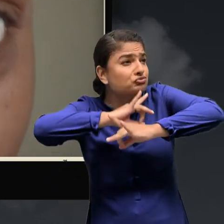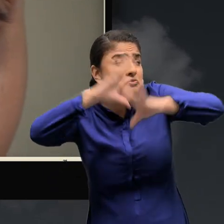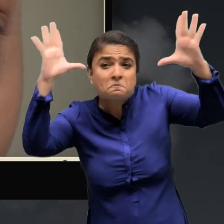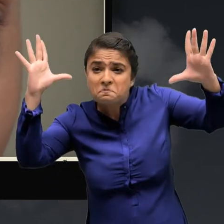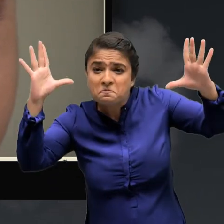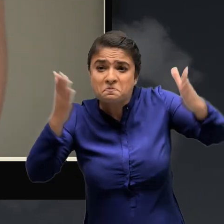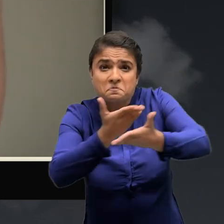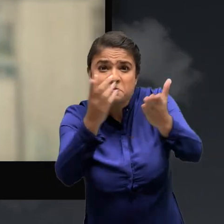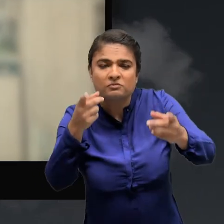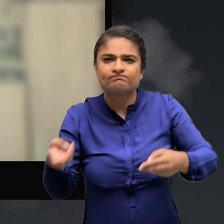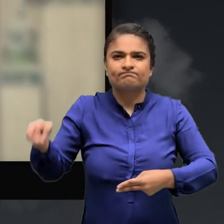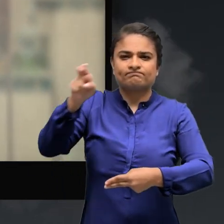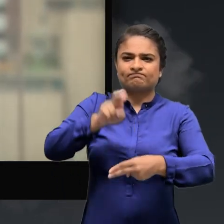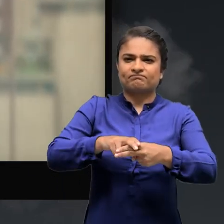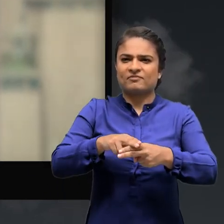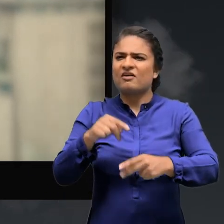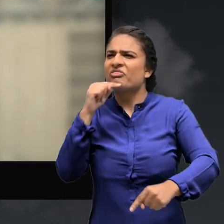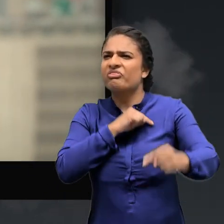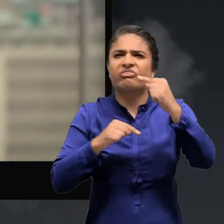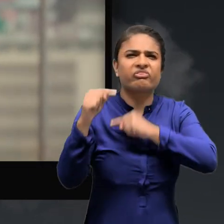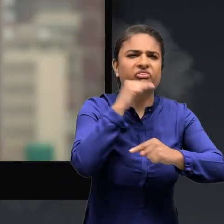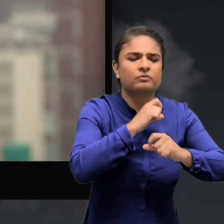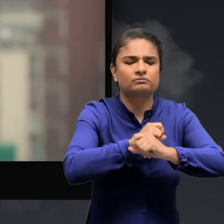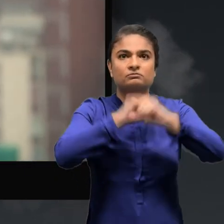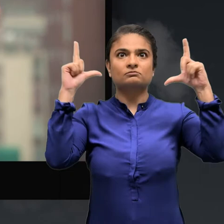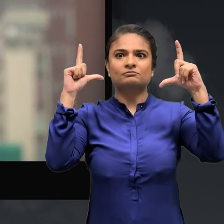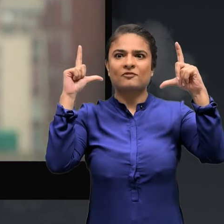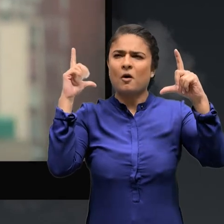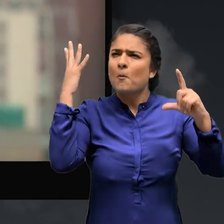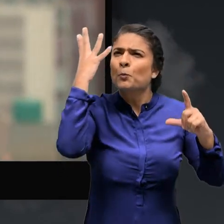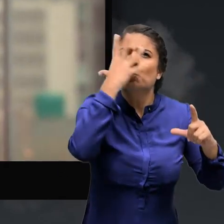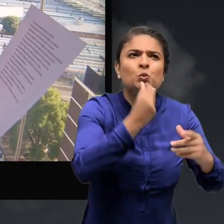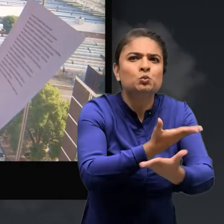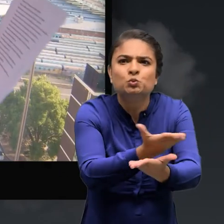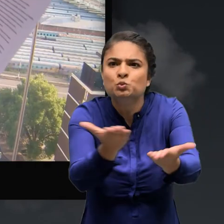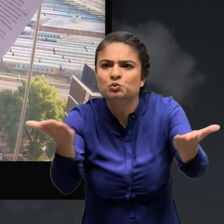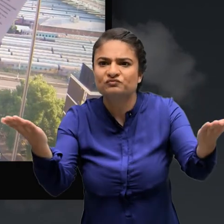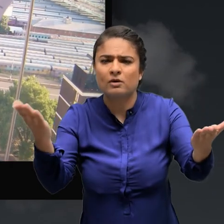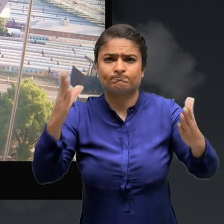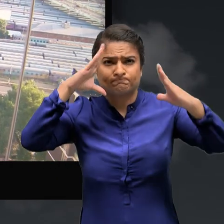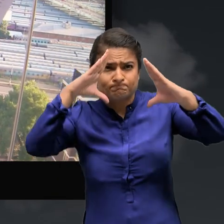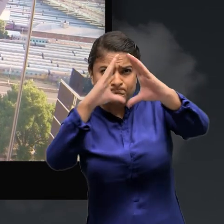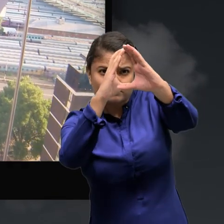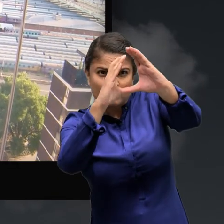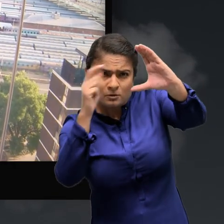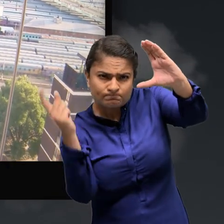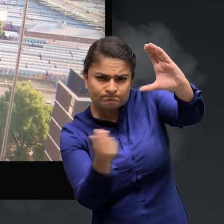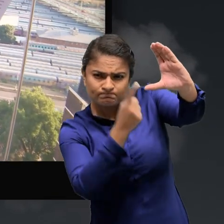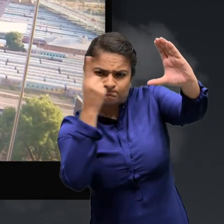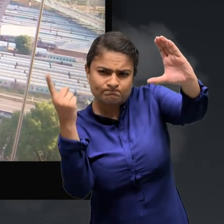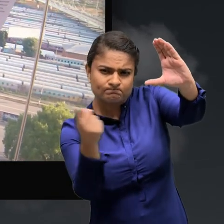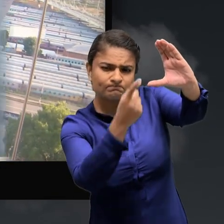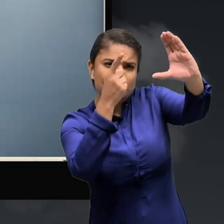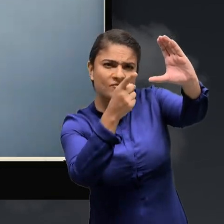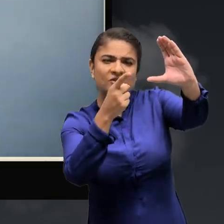Dreamers, wake up from the beautiful nightmares. To prophesize our visions and